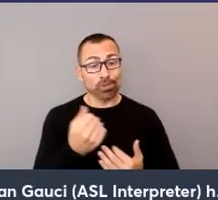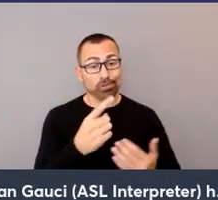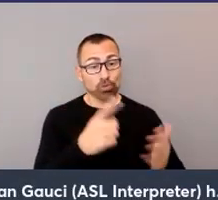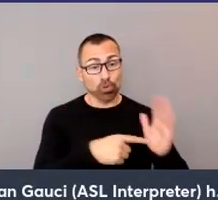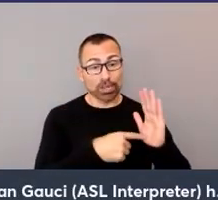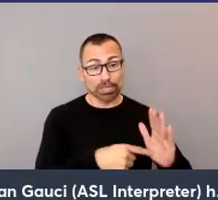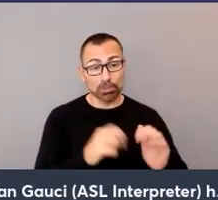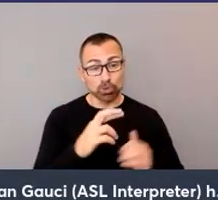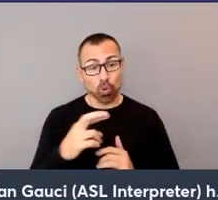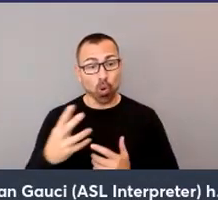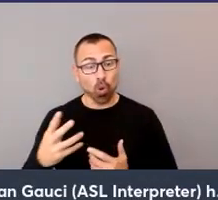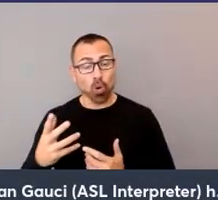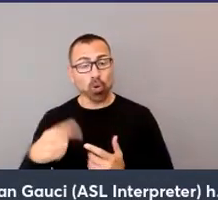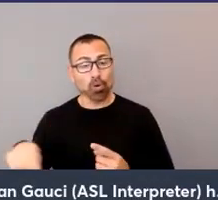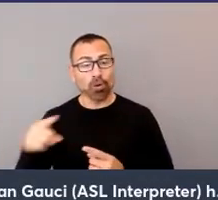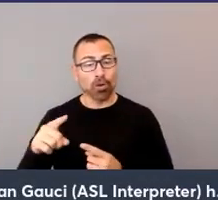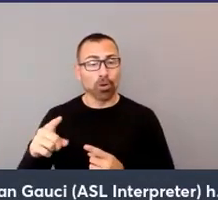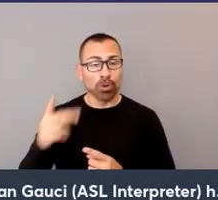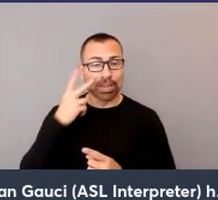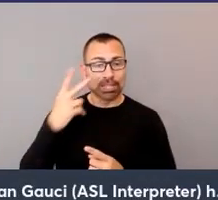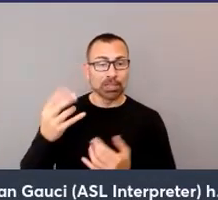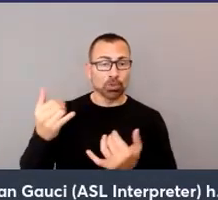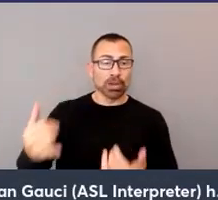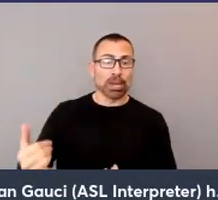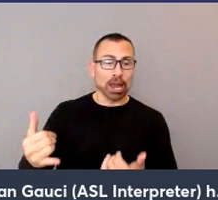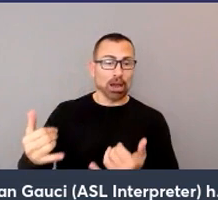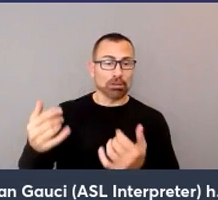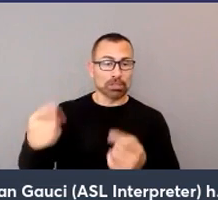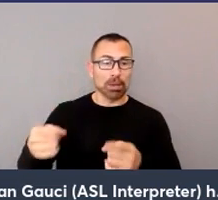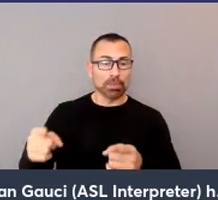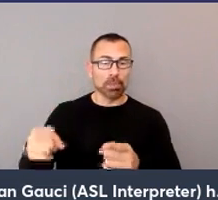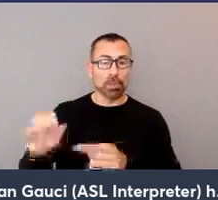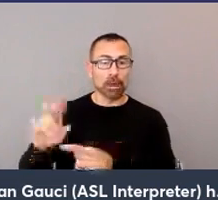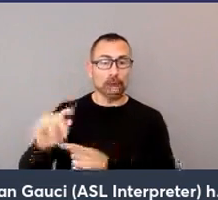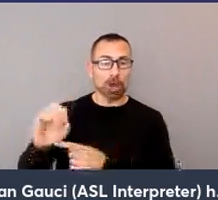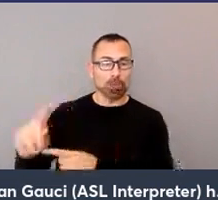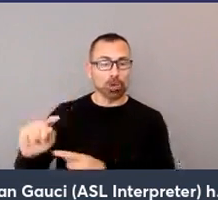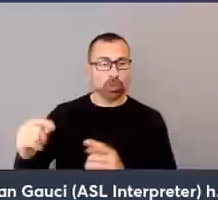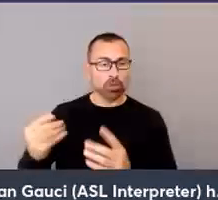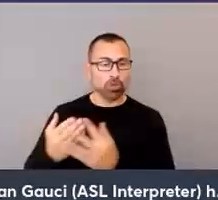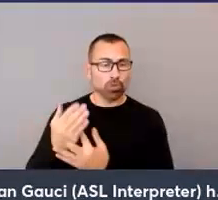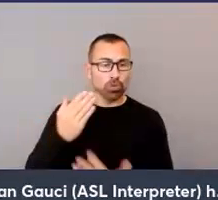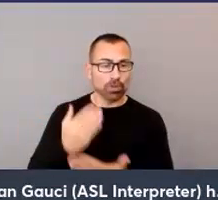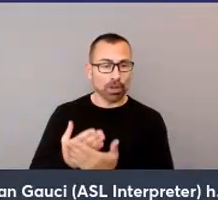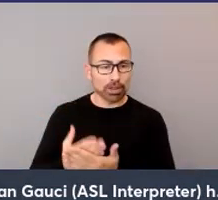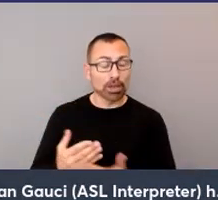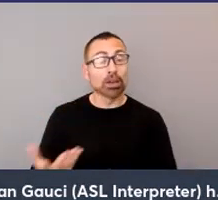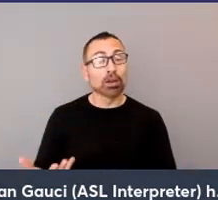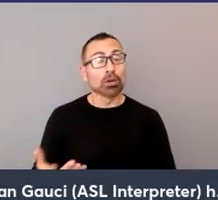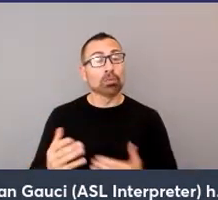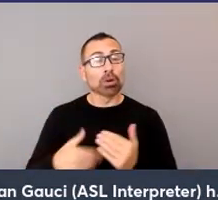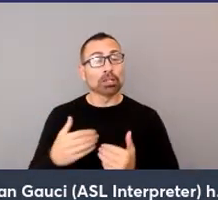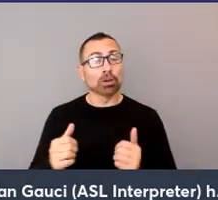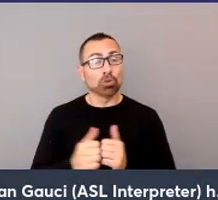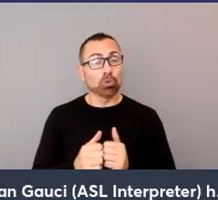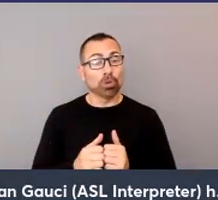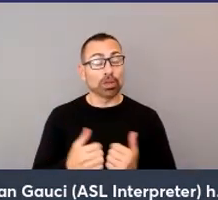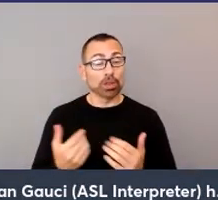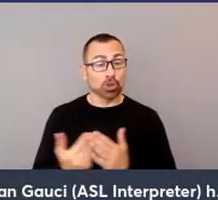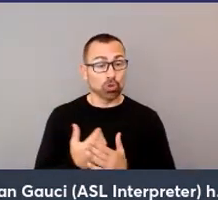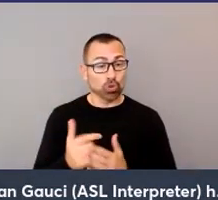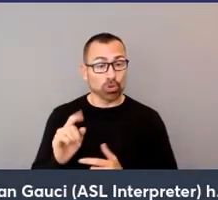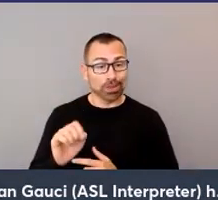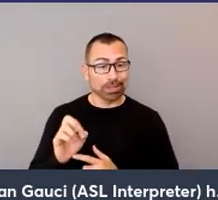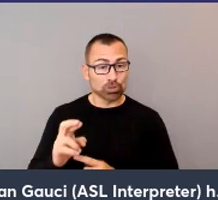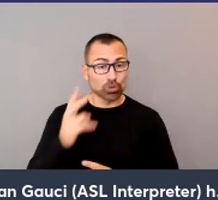through what is currently being outputted by the validation process and what with the new Linter optional parameter can provide for